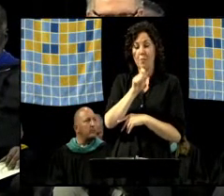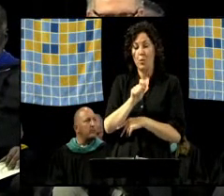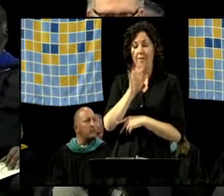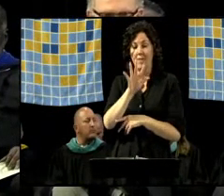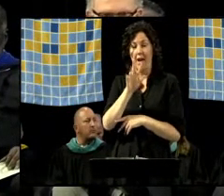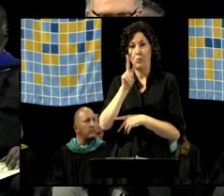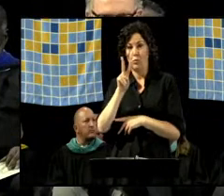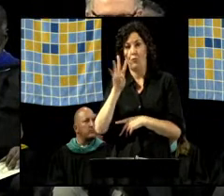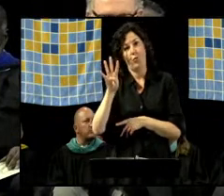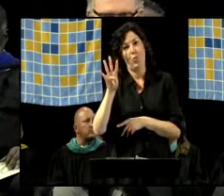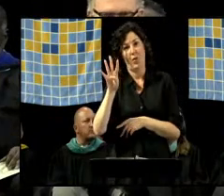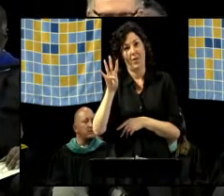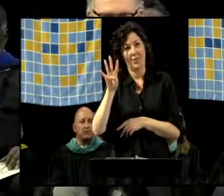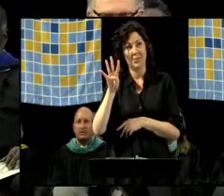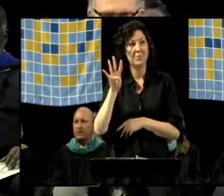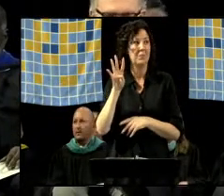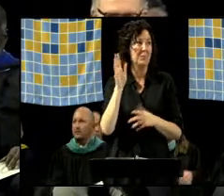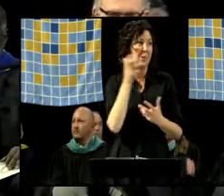5.524.